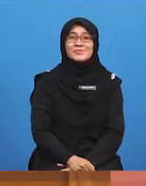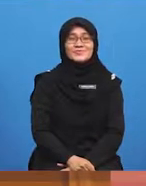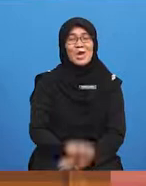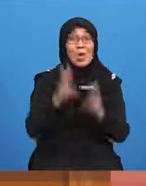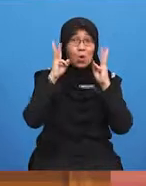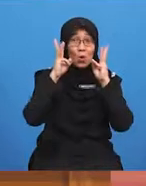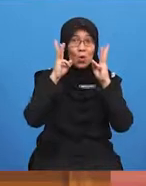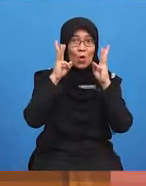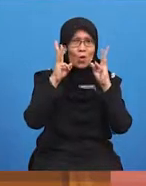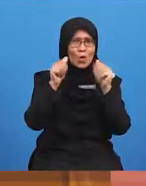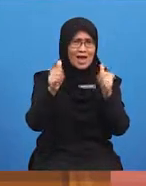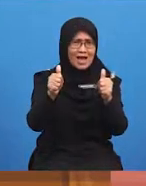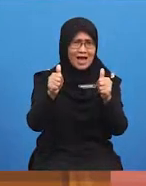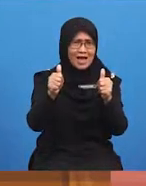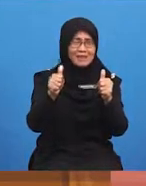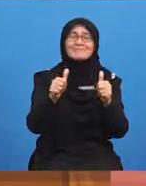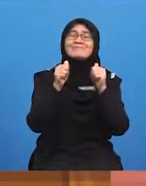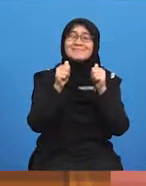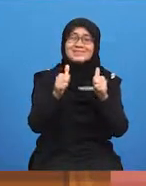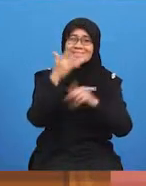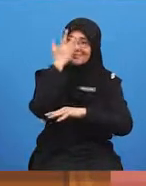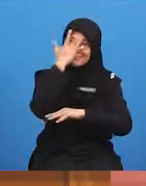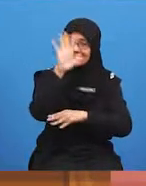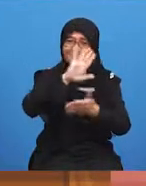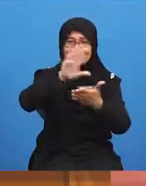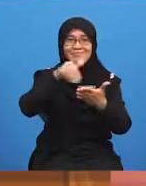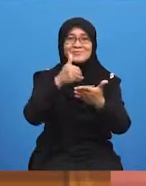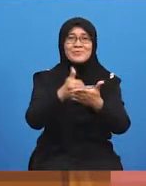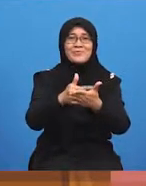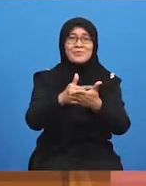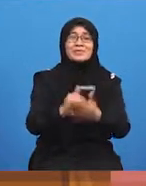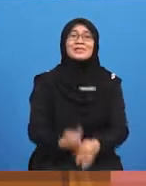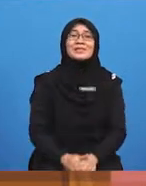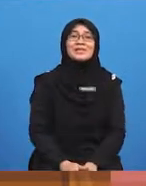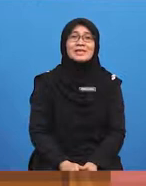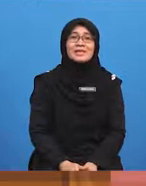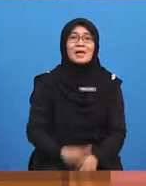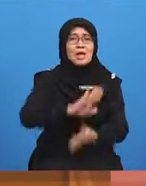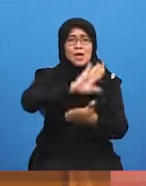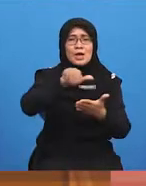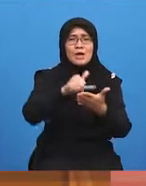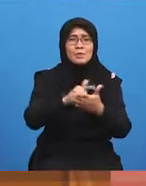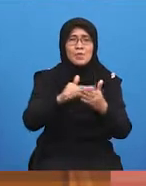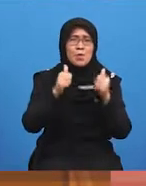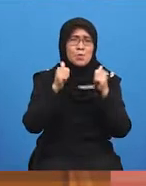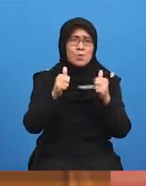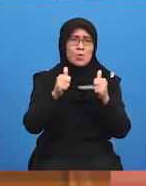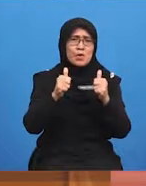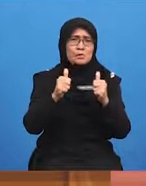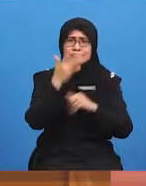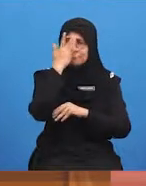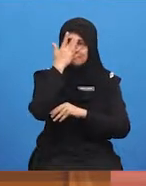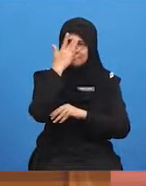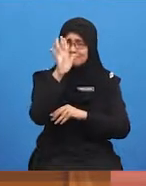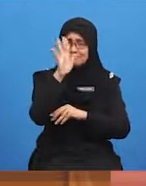Wow! Excellent, boys and girls. All of you did an amazing job for getting the answers